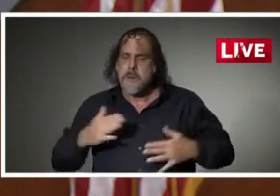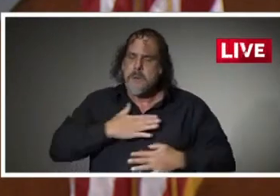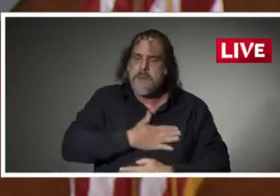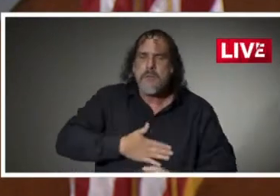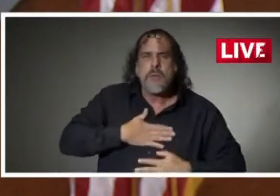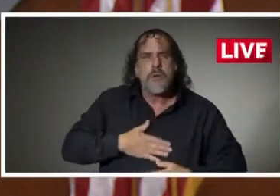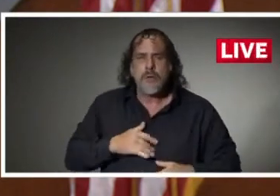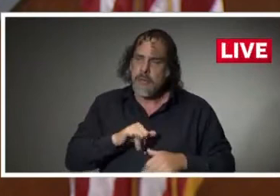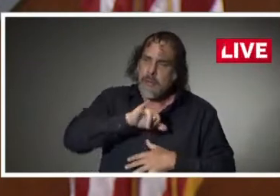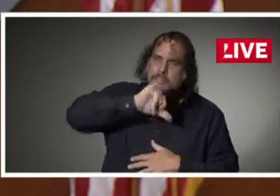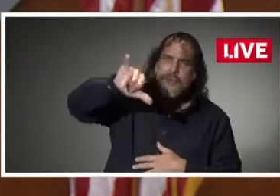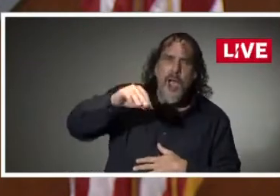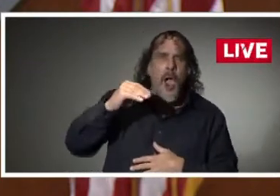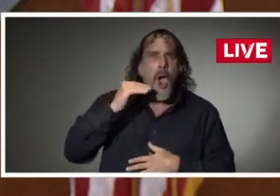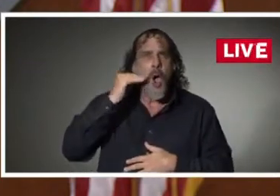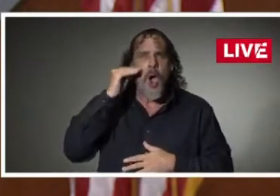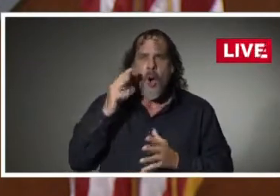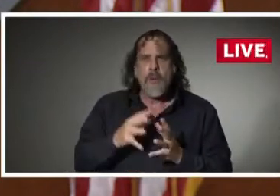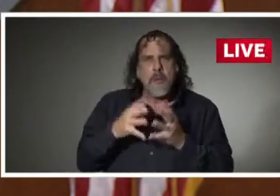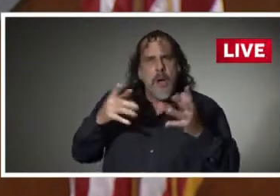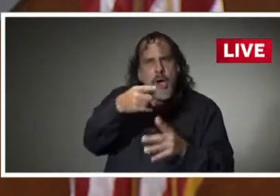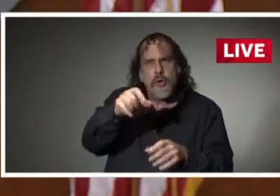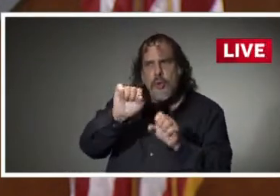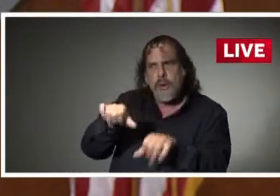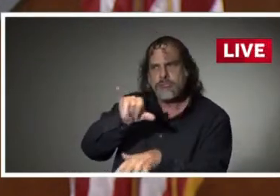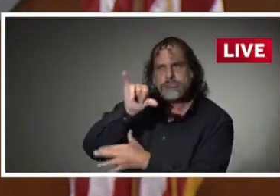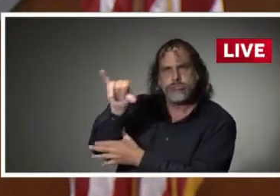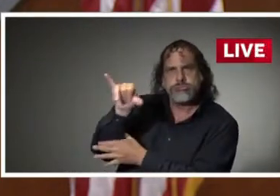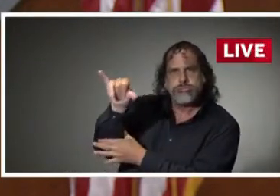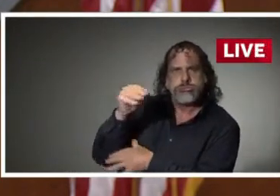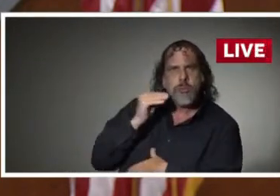Please try to stay home as much as possible.